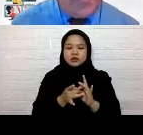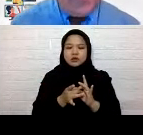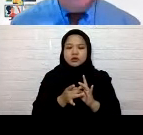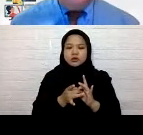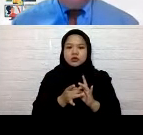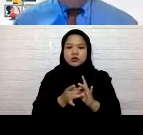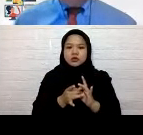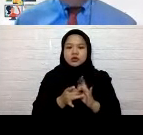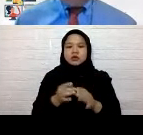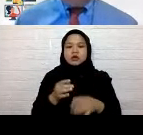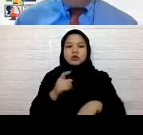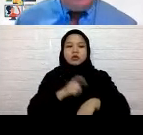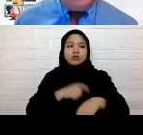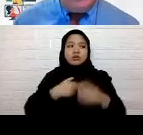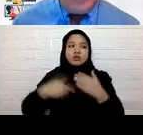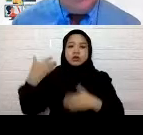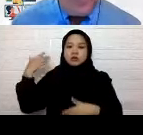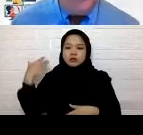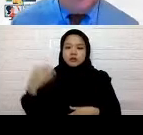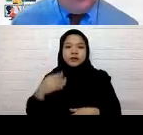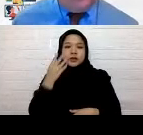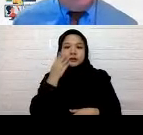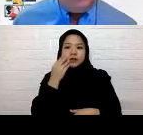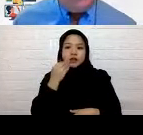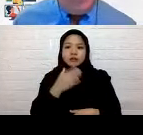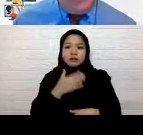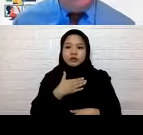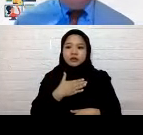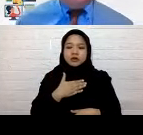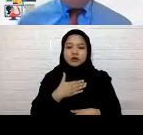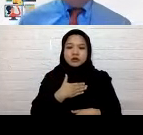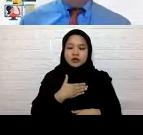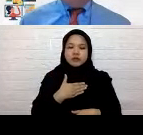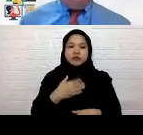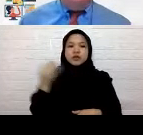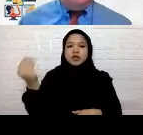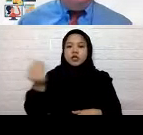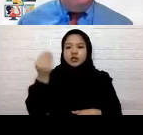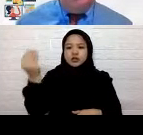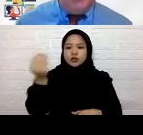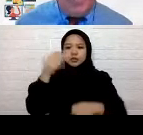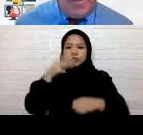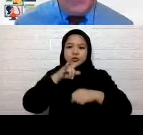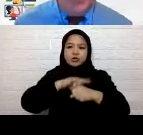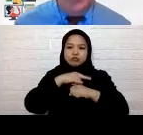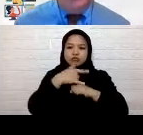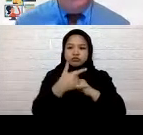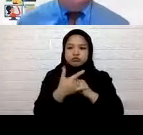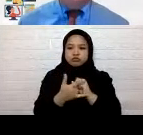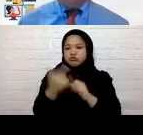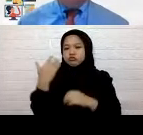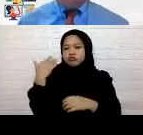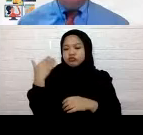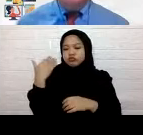In my experience, traveling around the world before the pandemic and now meeting with people like this